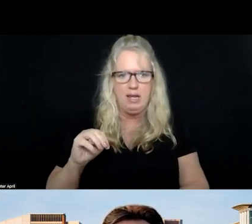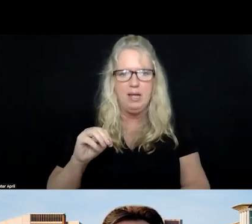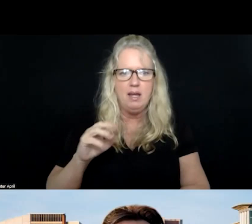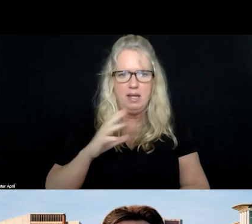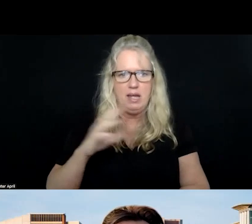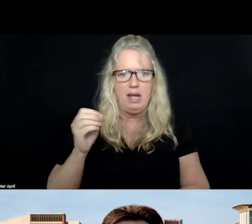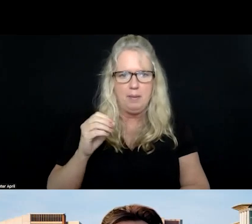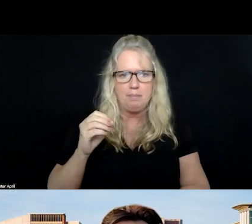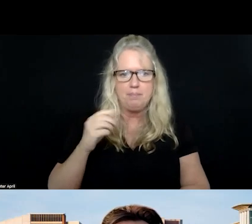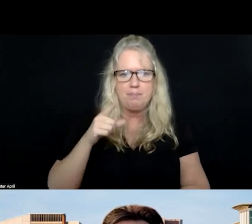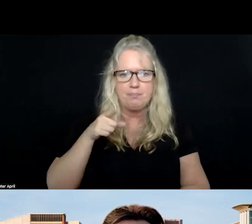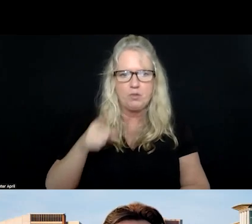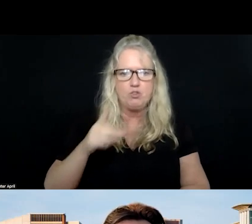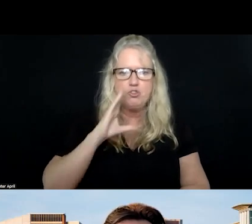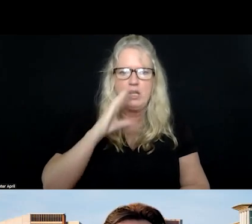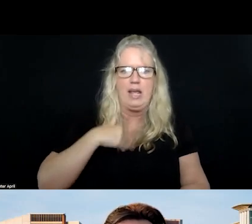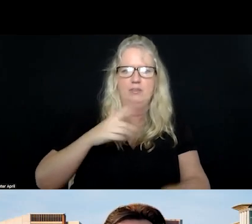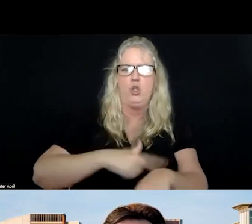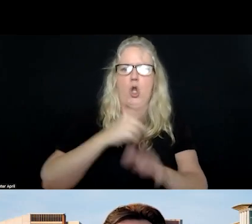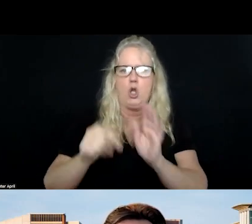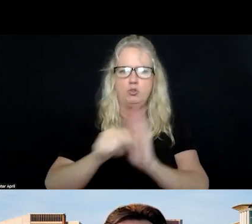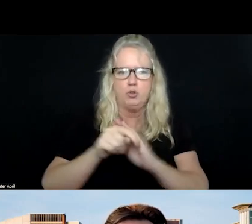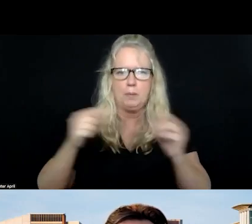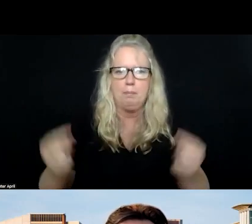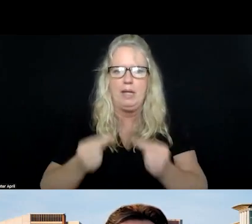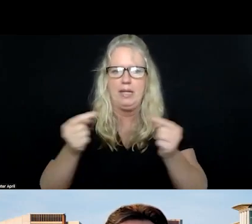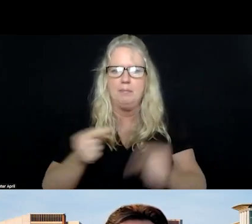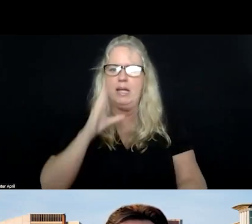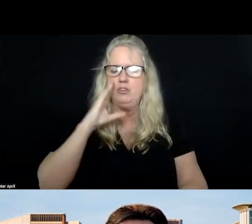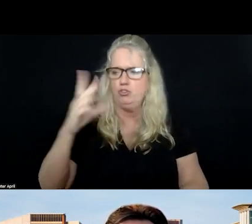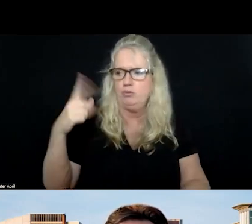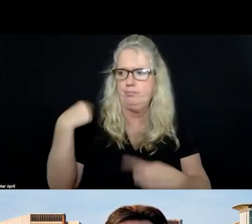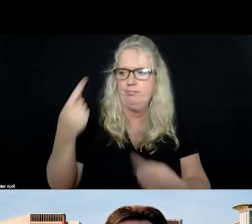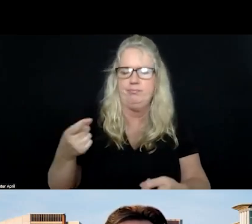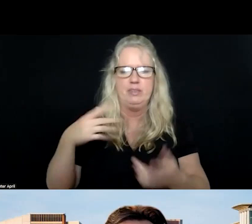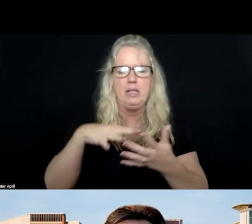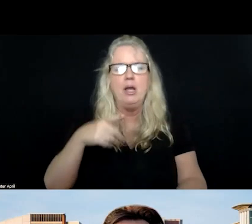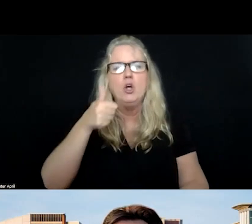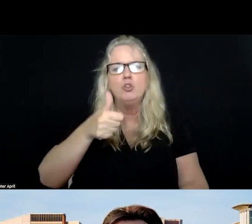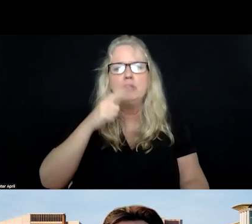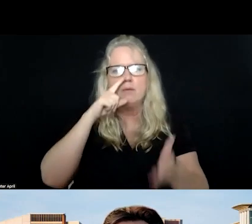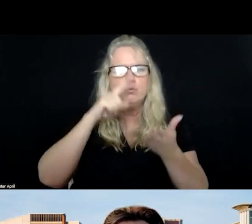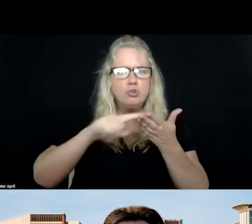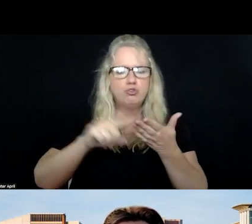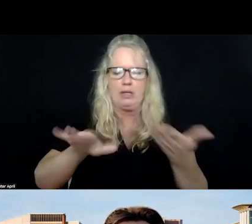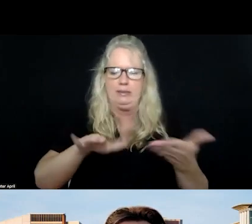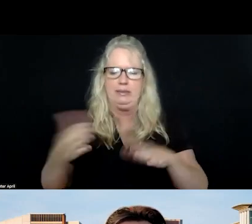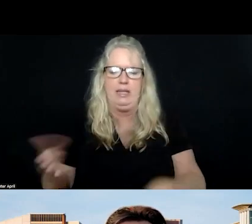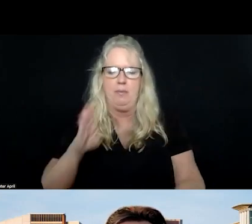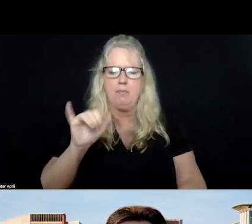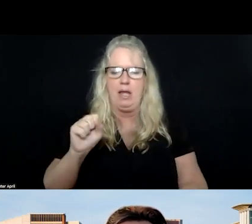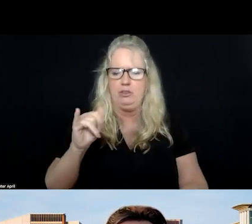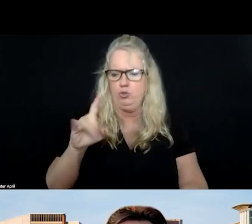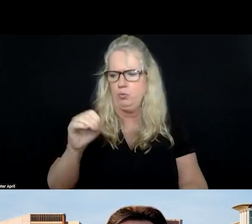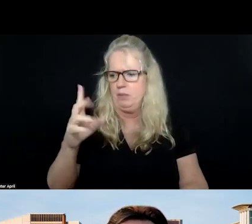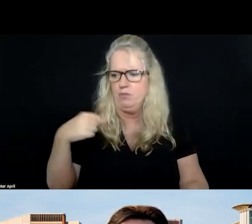has long-term pain herself and is an advisor and employee of our study now, but she was tracking deaths by suicide for the